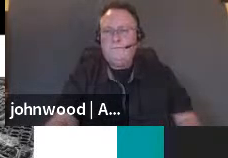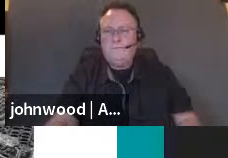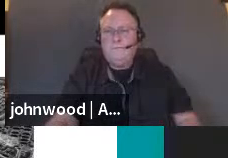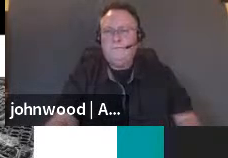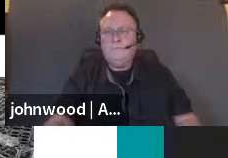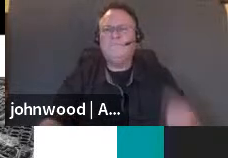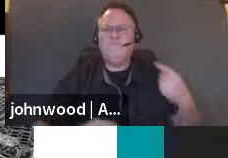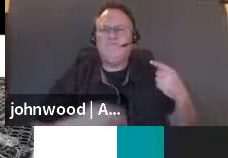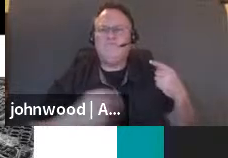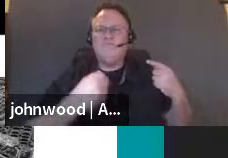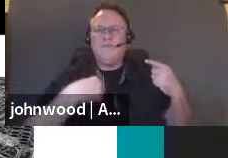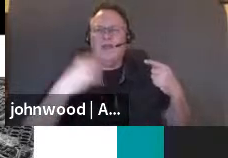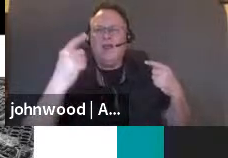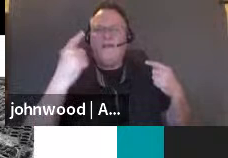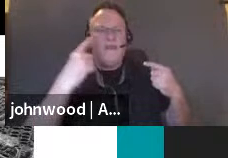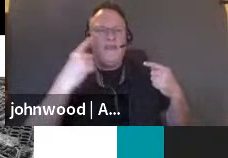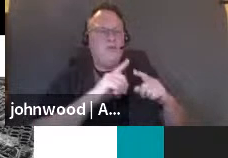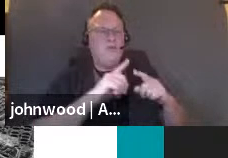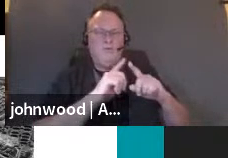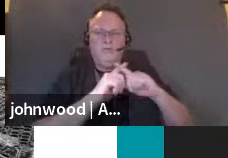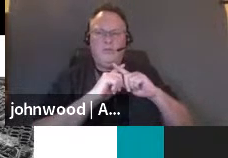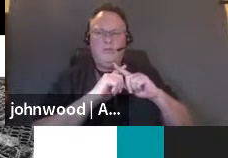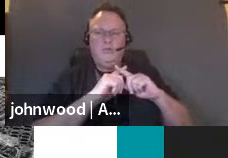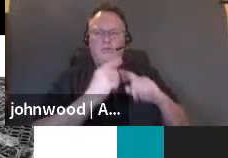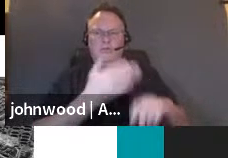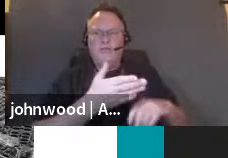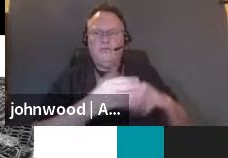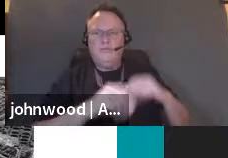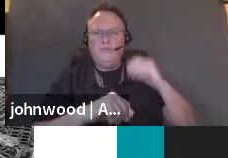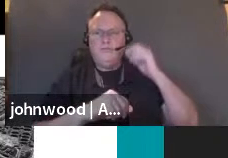And I think you're on mute.